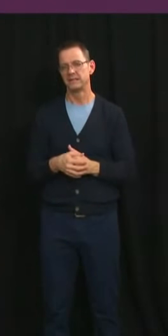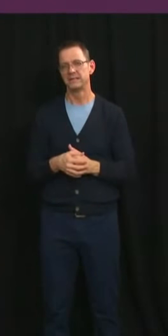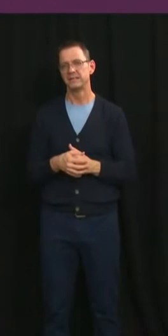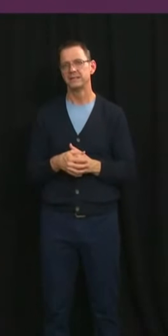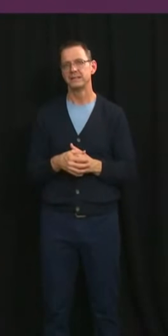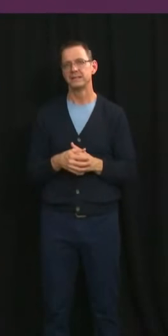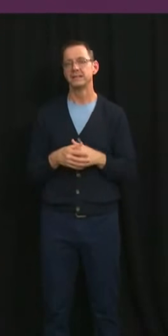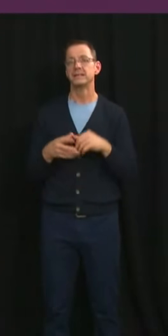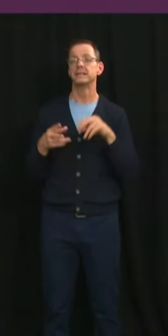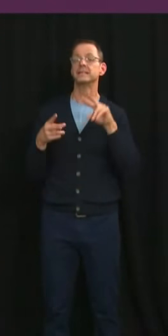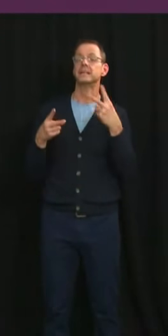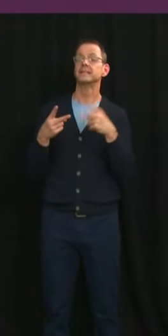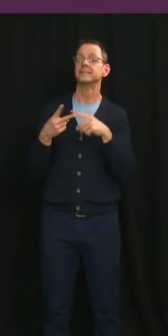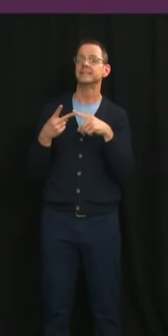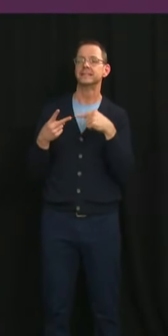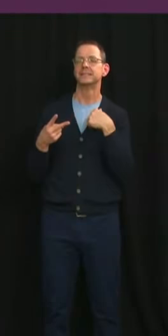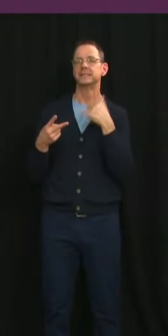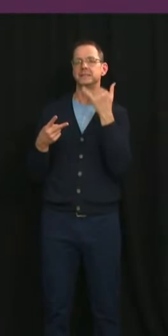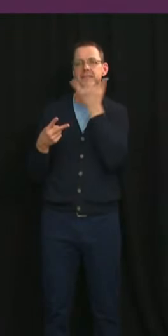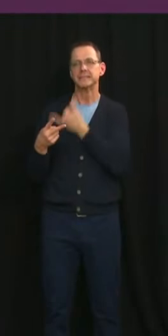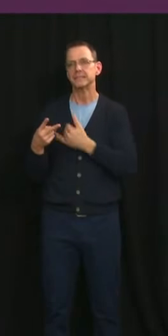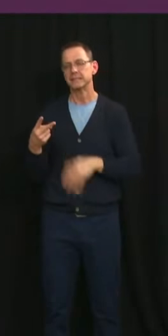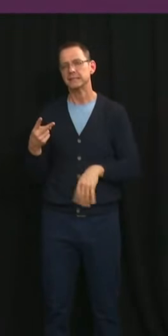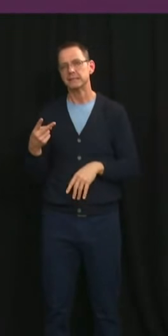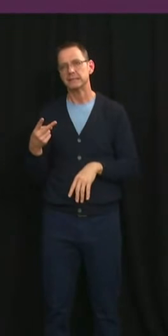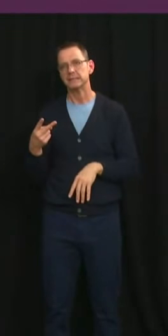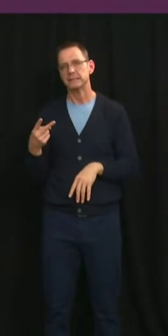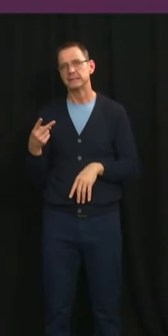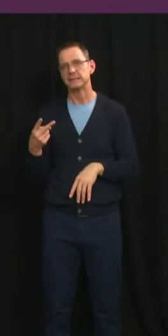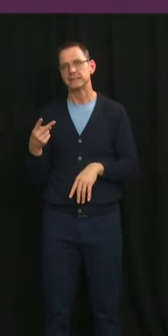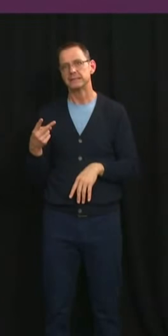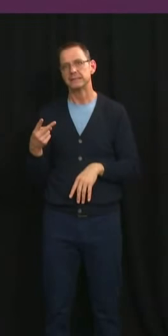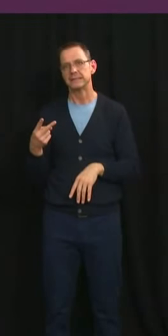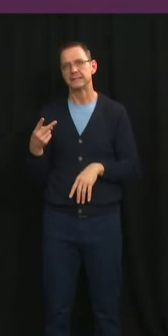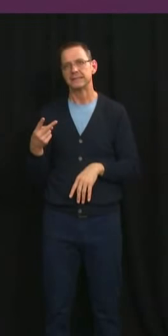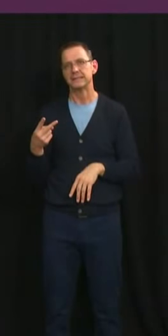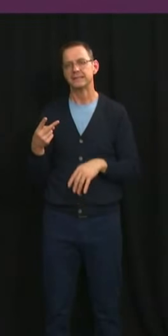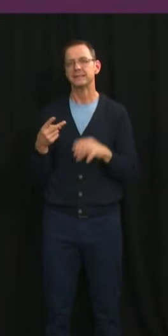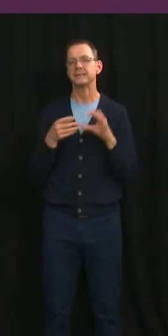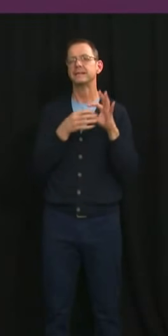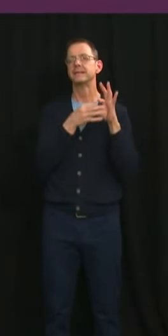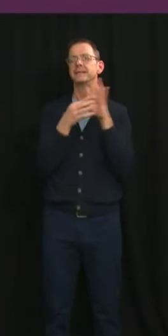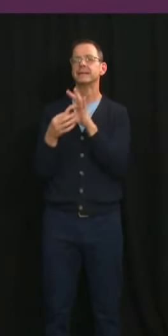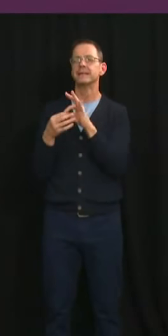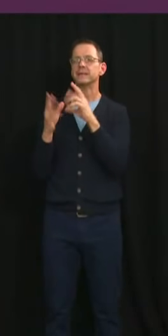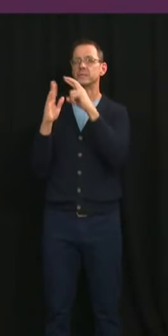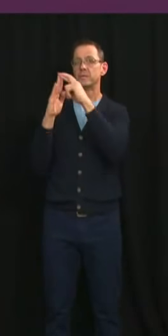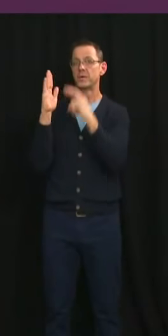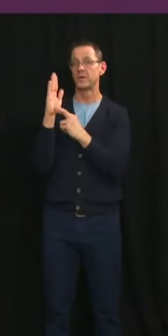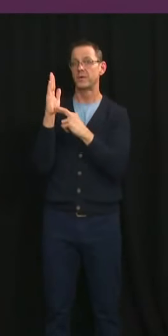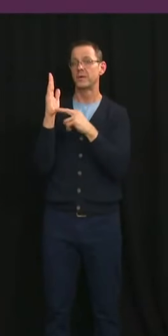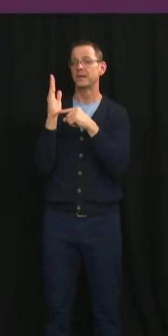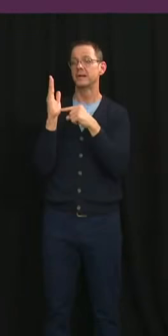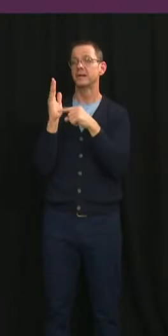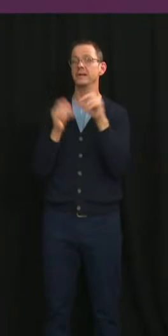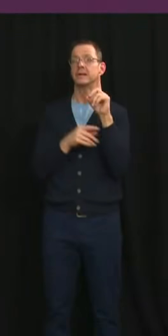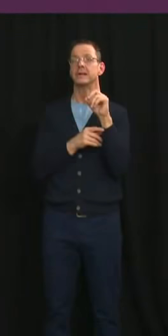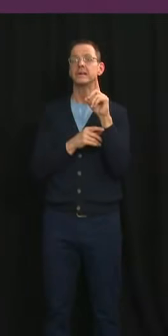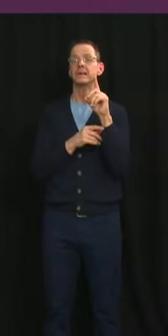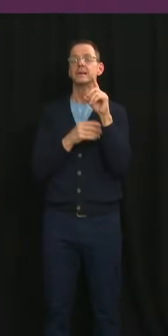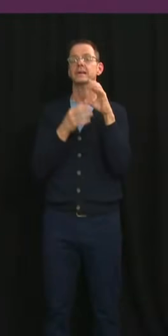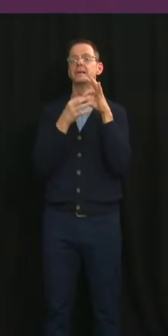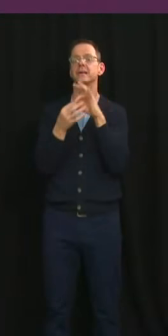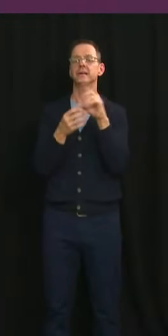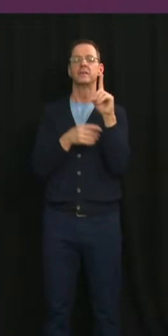measures to drug treatment programs, including residential drug recovery programs, the